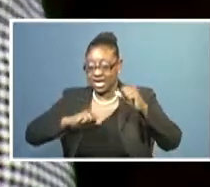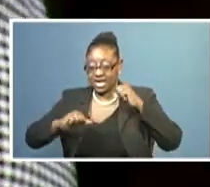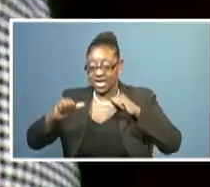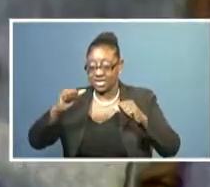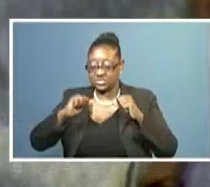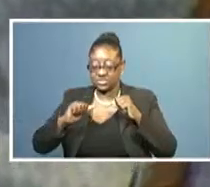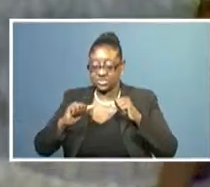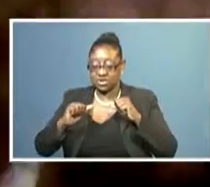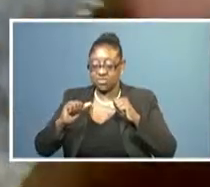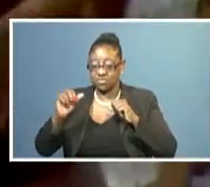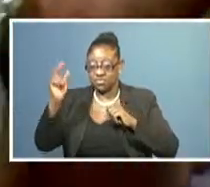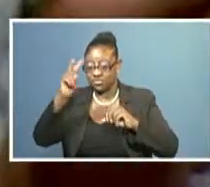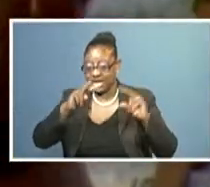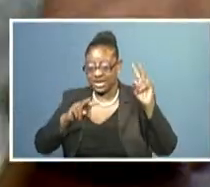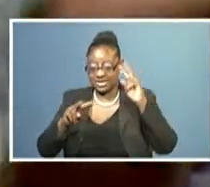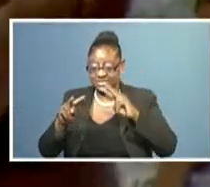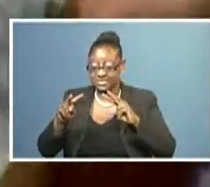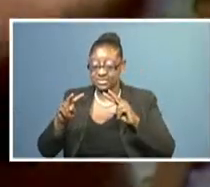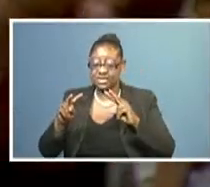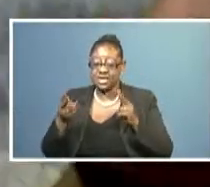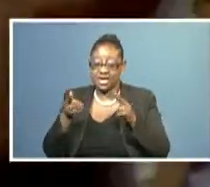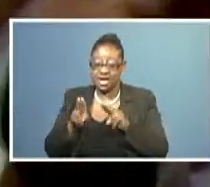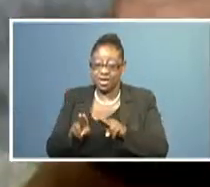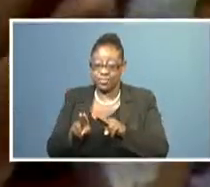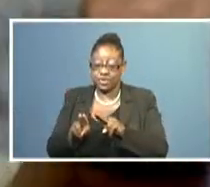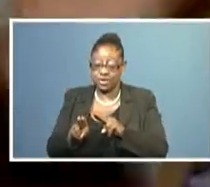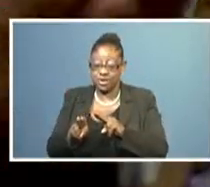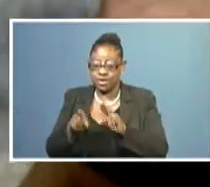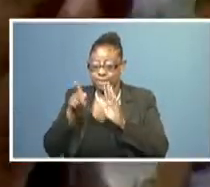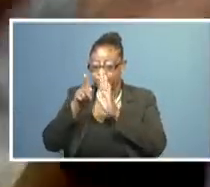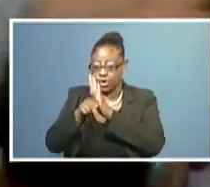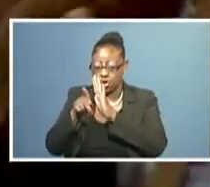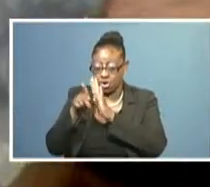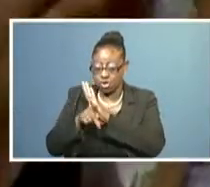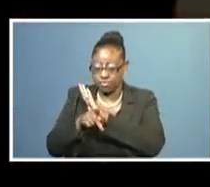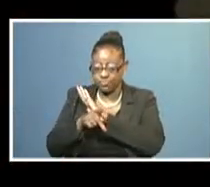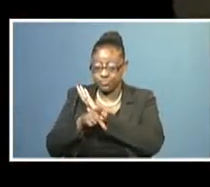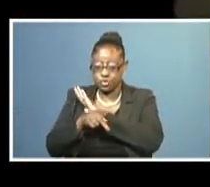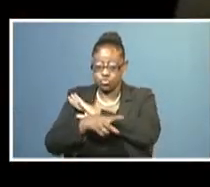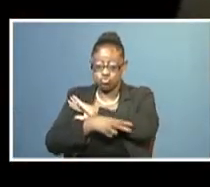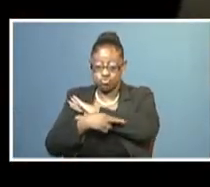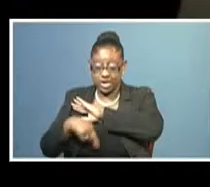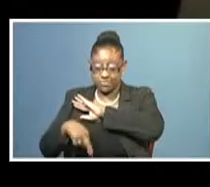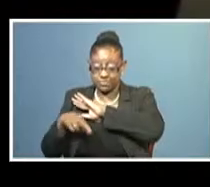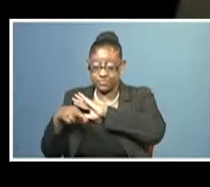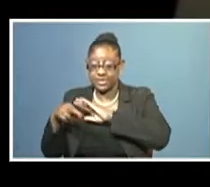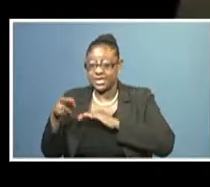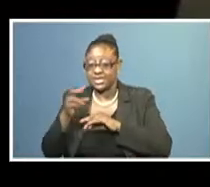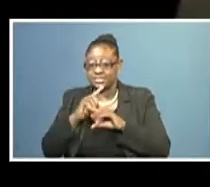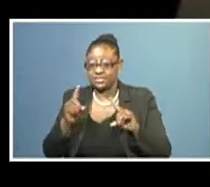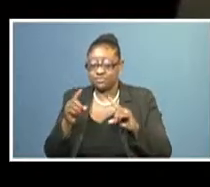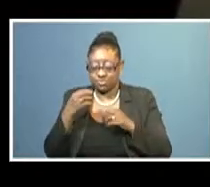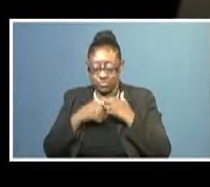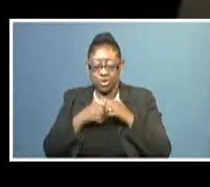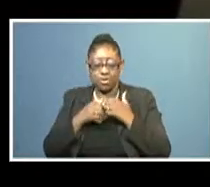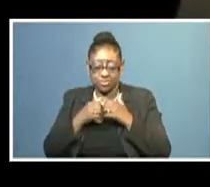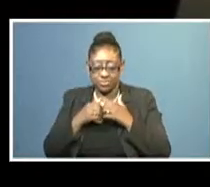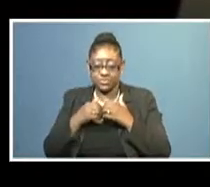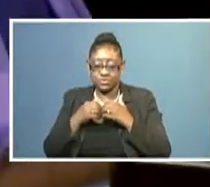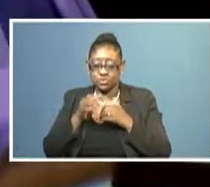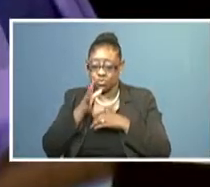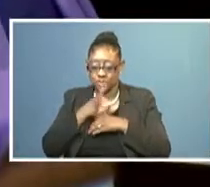grocery store to murders and rapes. Sexual violence, she believes, continues to be a barrier to women's